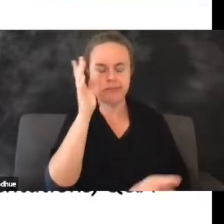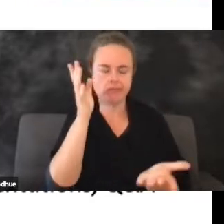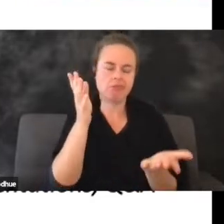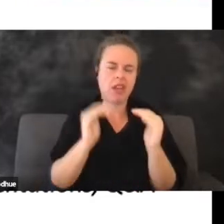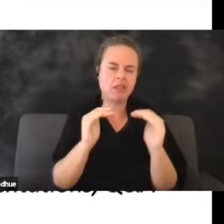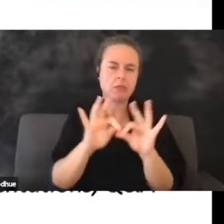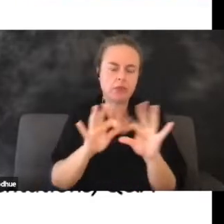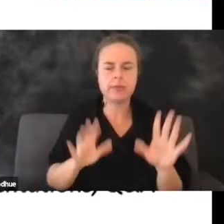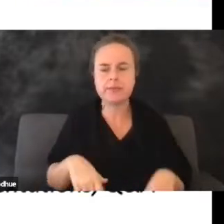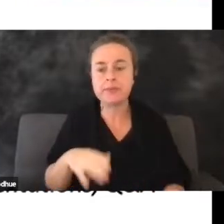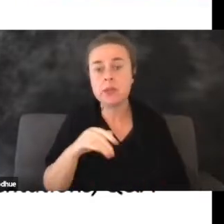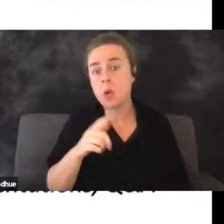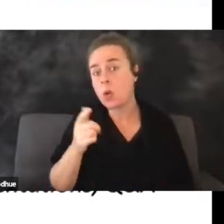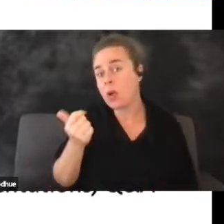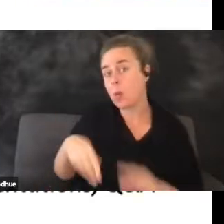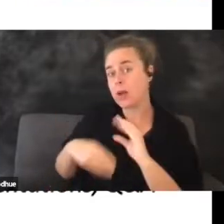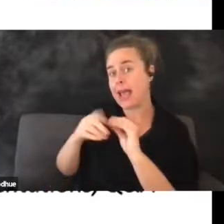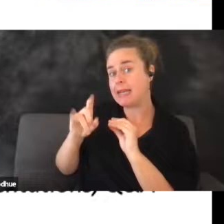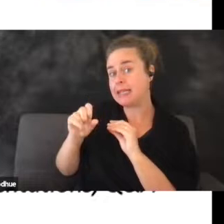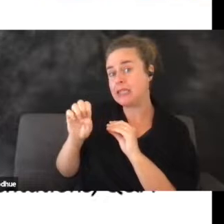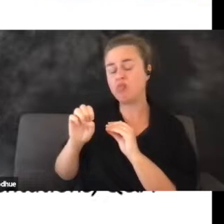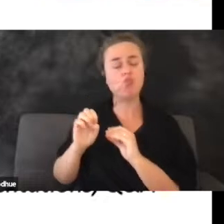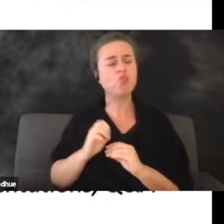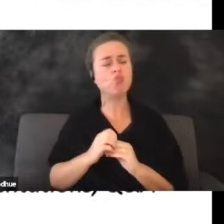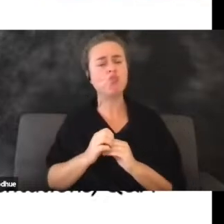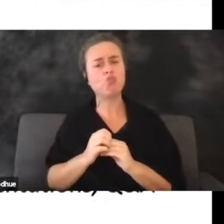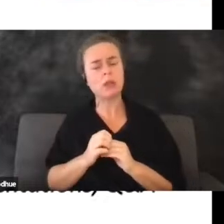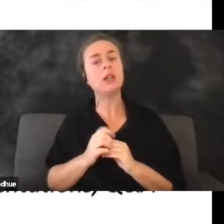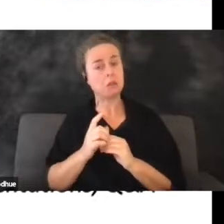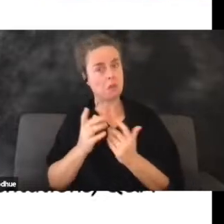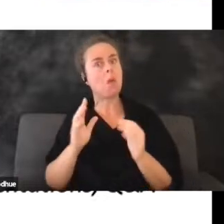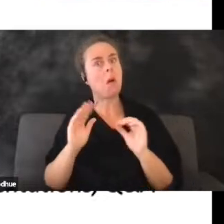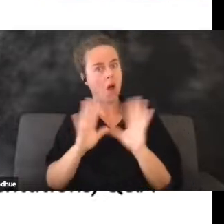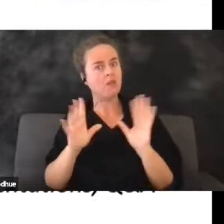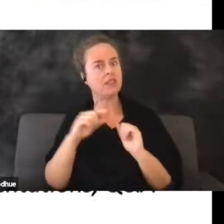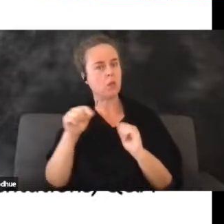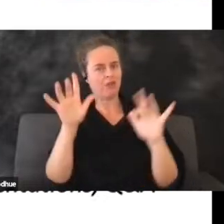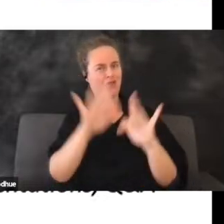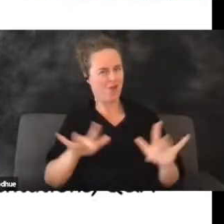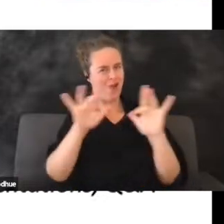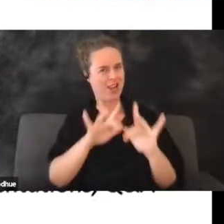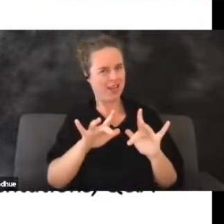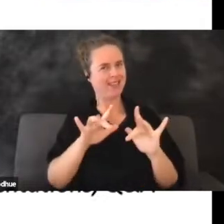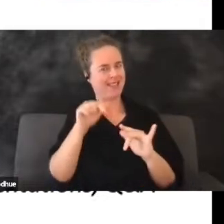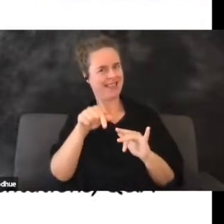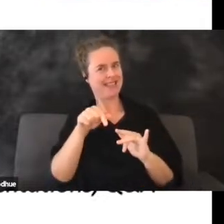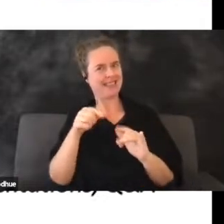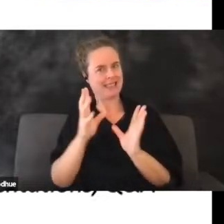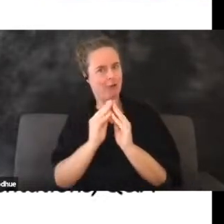No, I don't. I mean, I don't think so. Obviously, this session's being recorded. The invitation